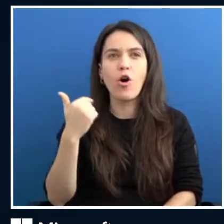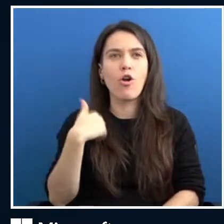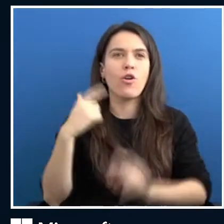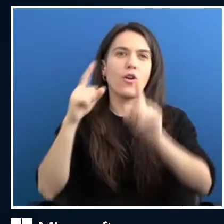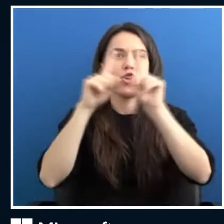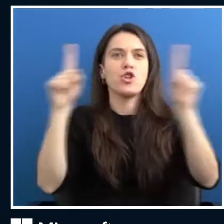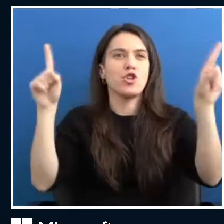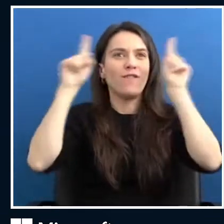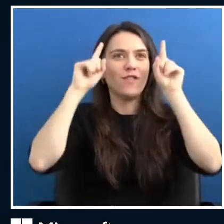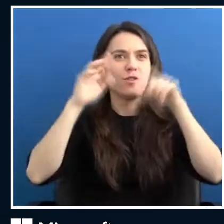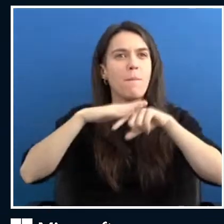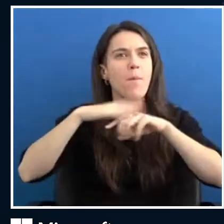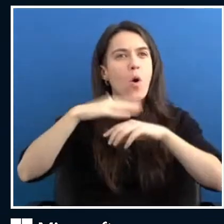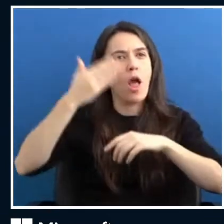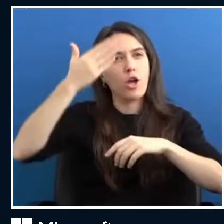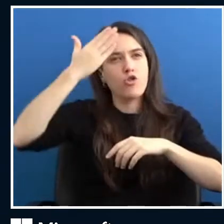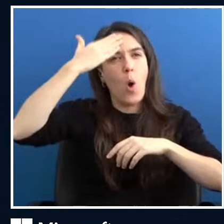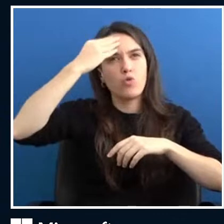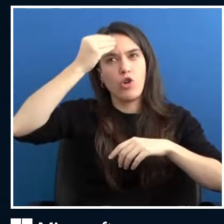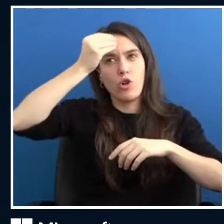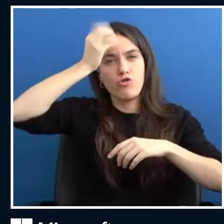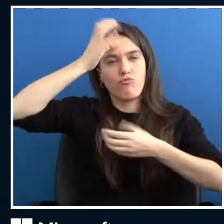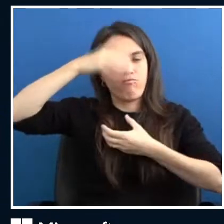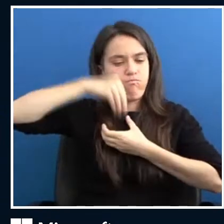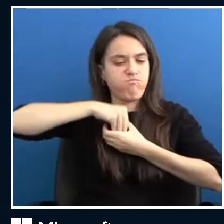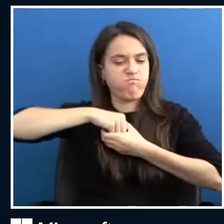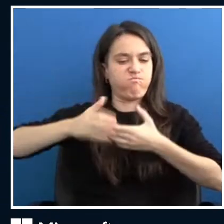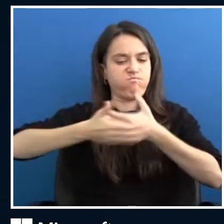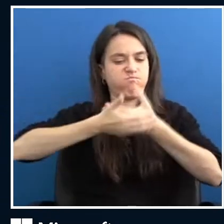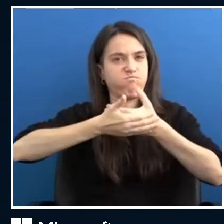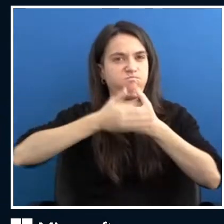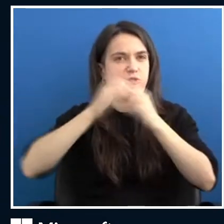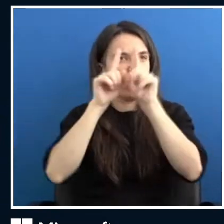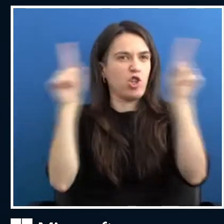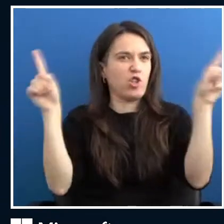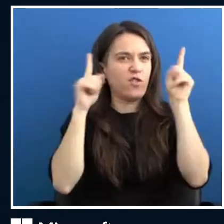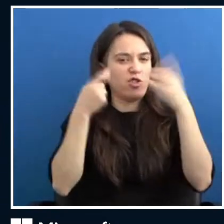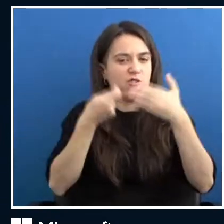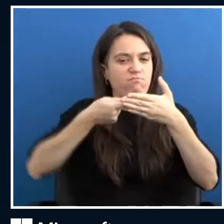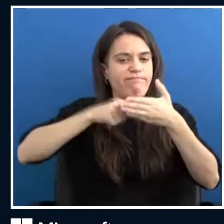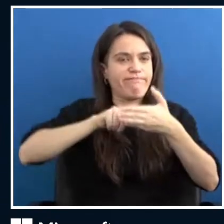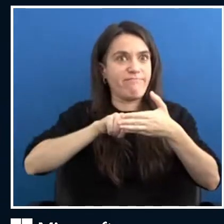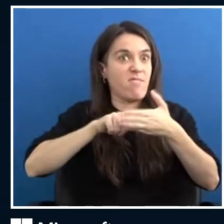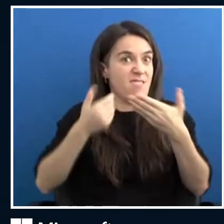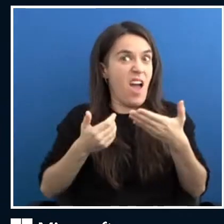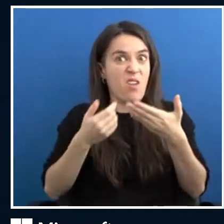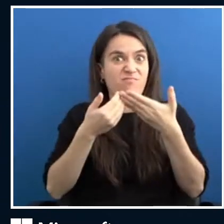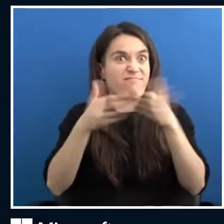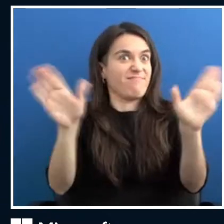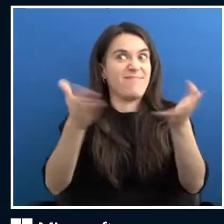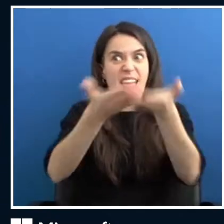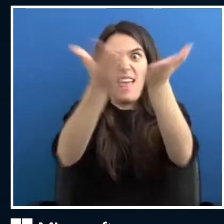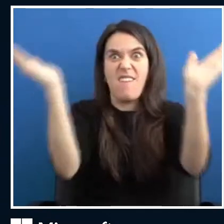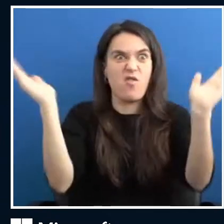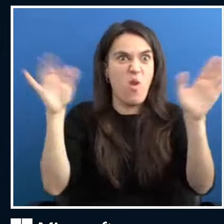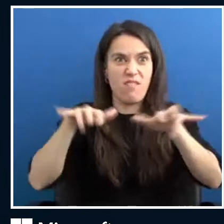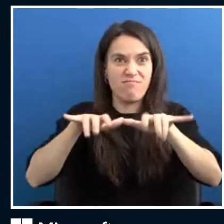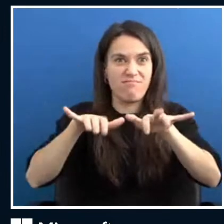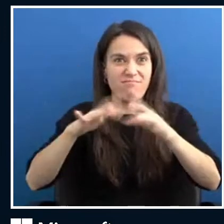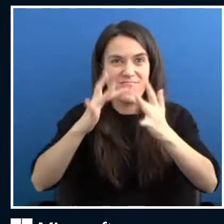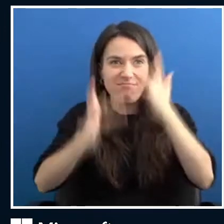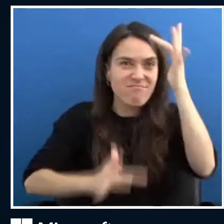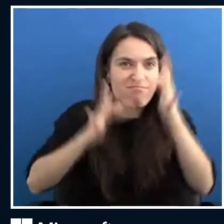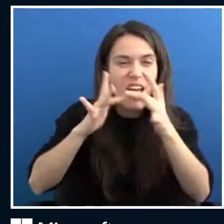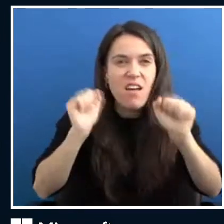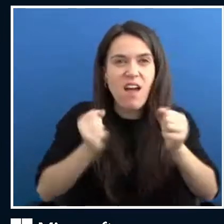anymore. Knowledge is widely available. A lot of people have access to it. So in a way, for us to be able to keep it relevant, it's very important for us to keep the things